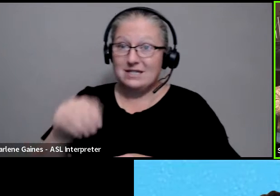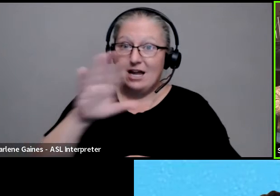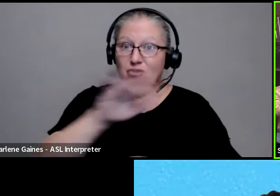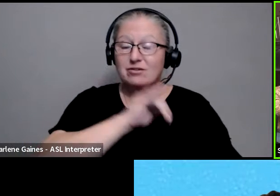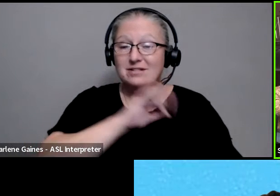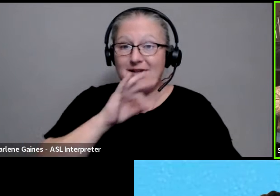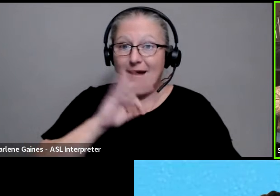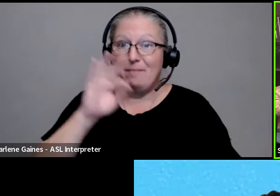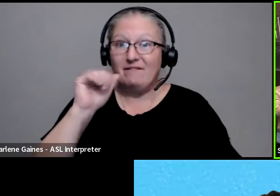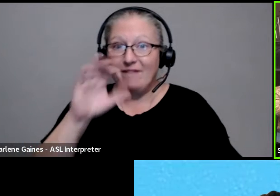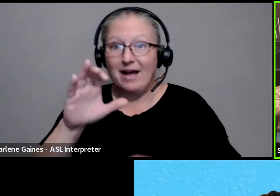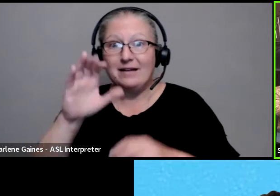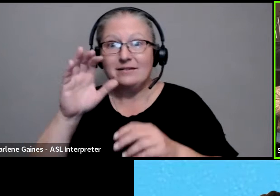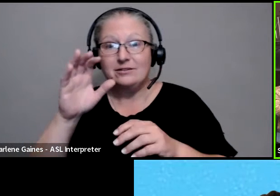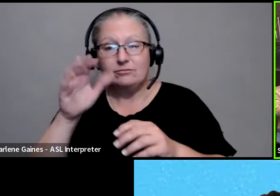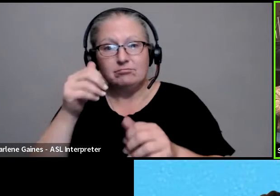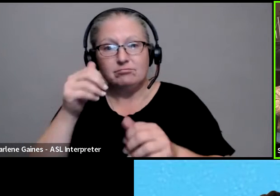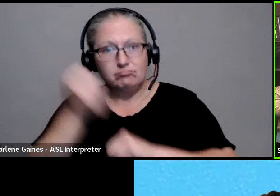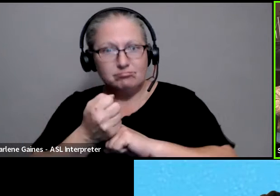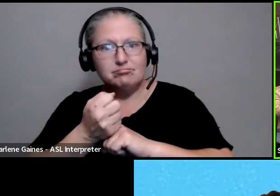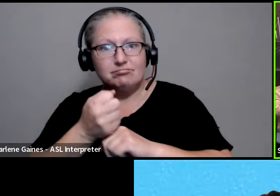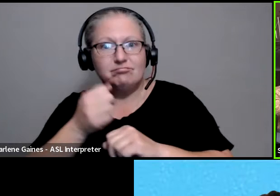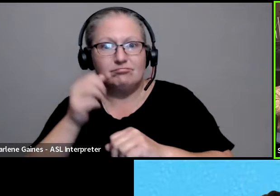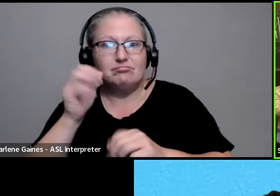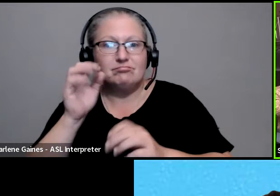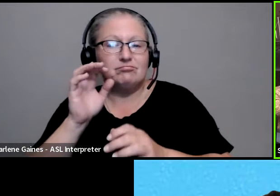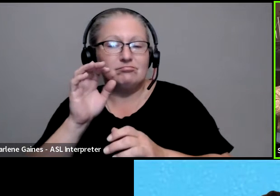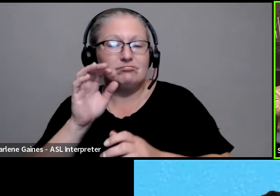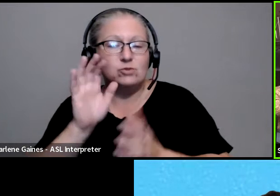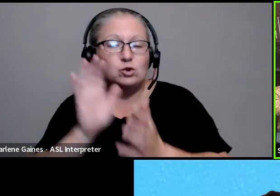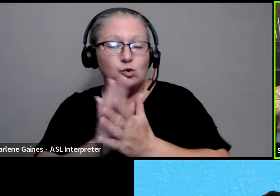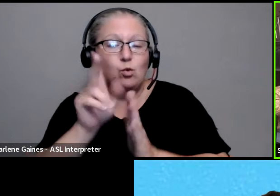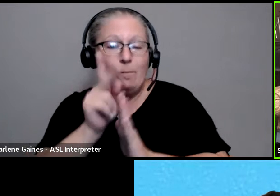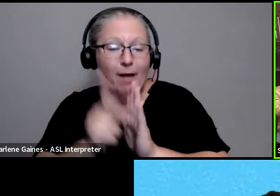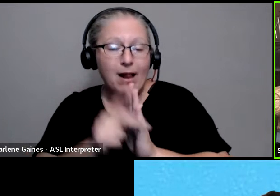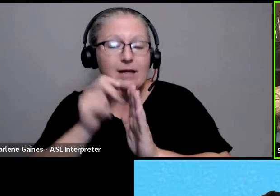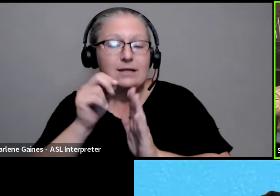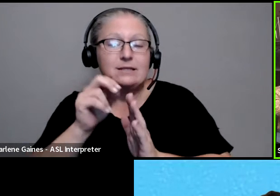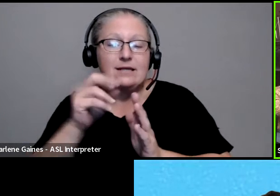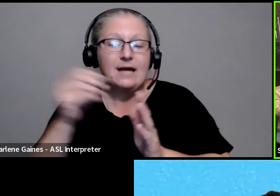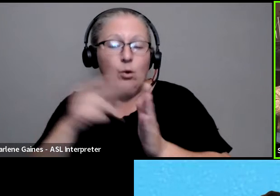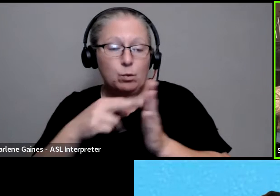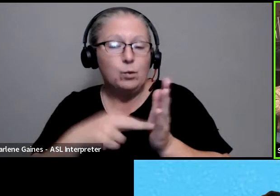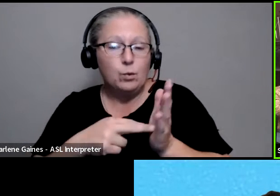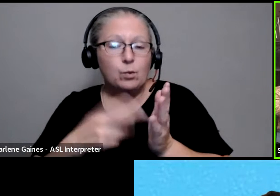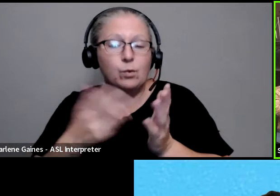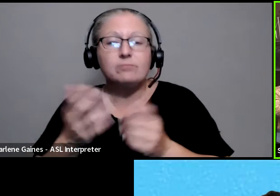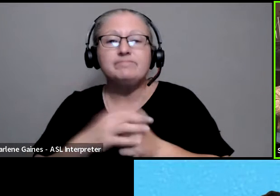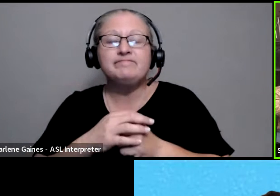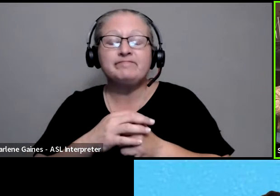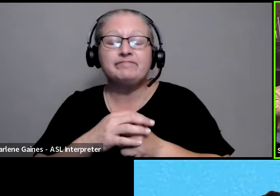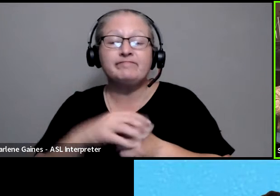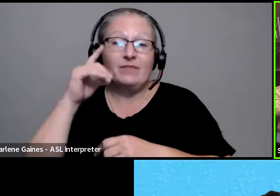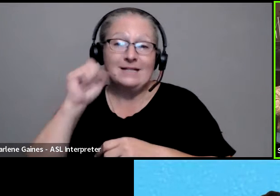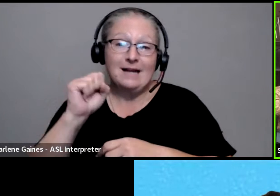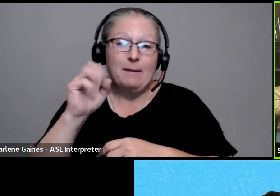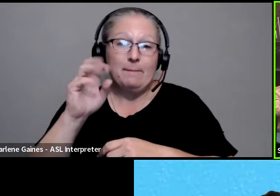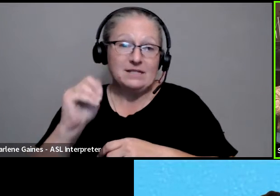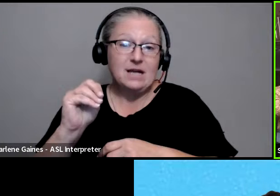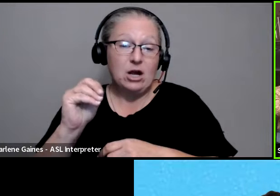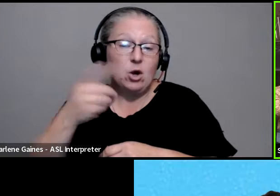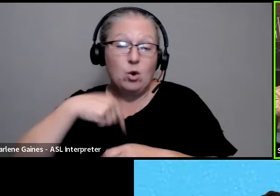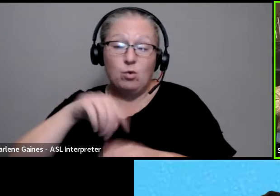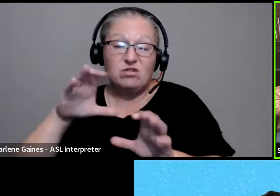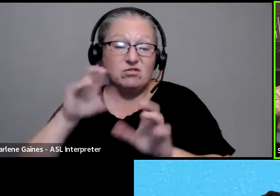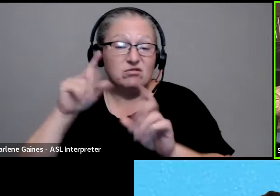faculty behind a school policy or rule. And so for San Mateo, like I said, we've